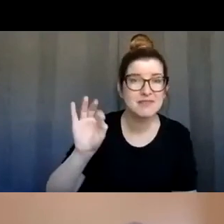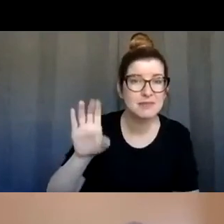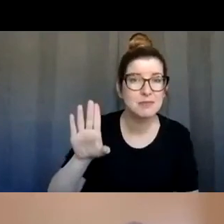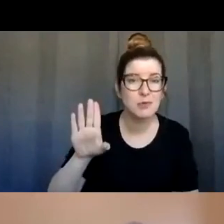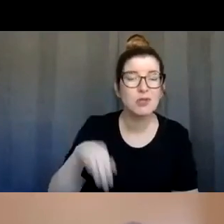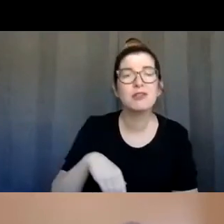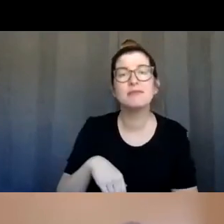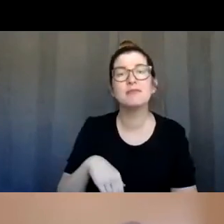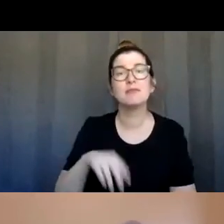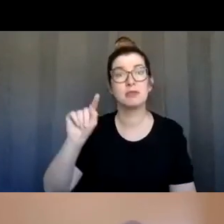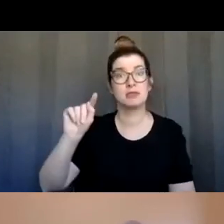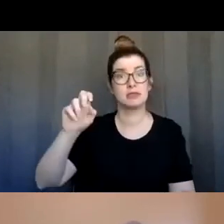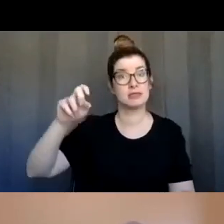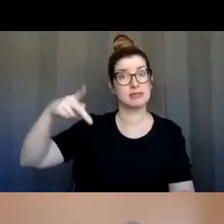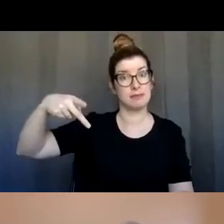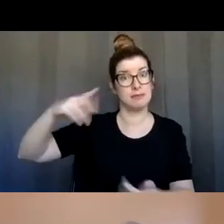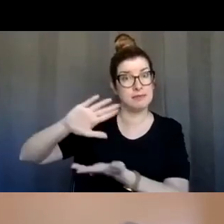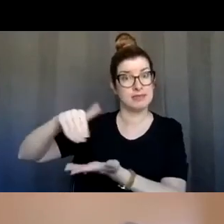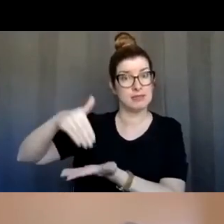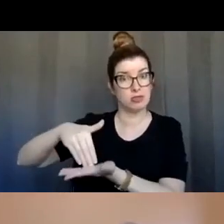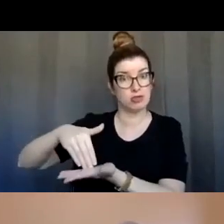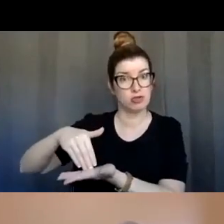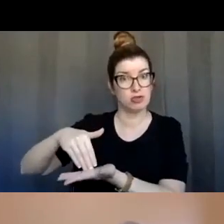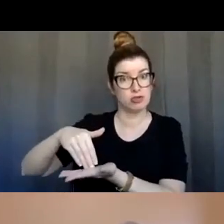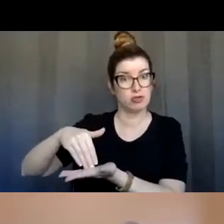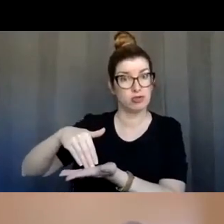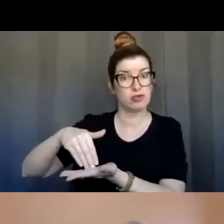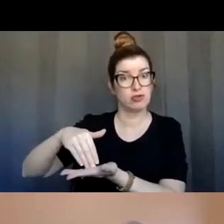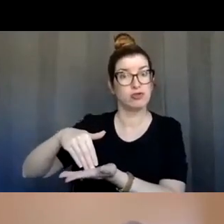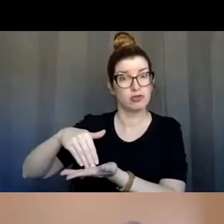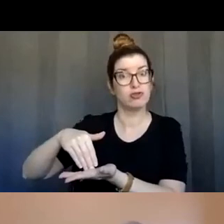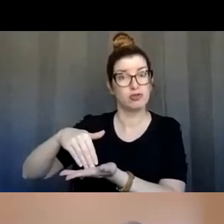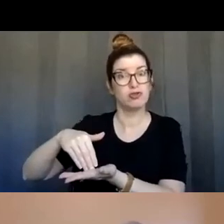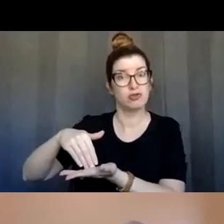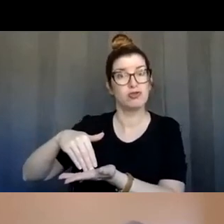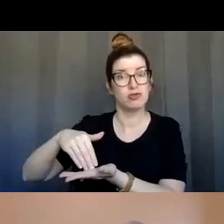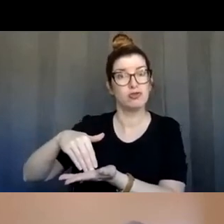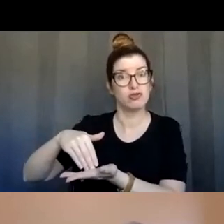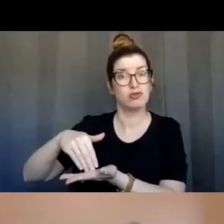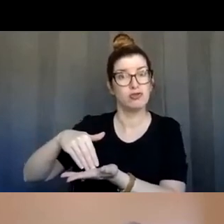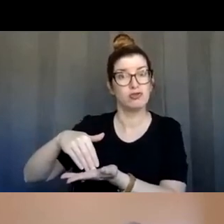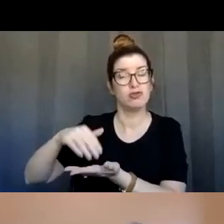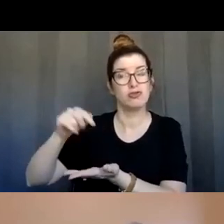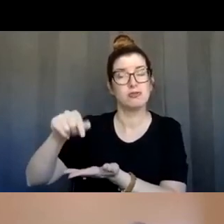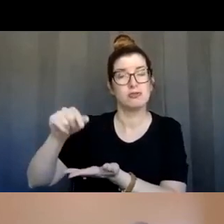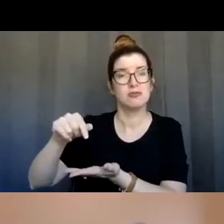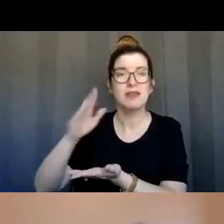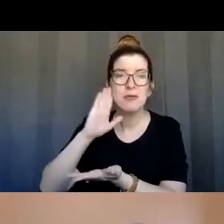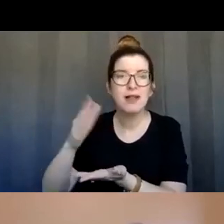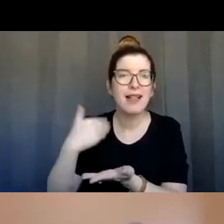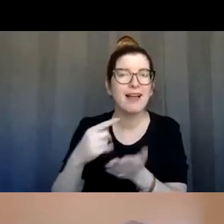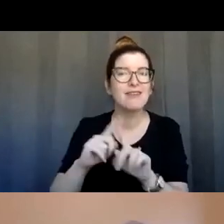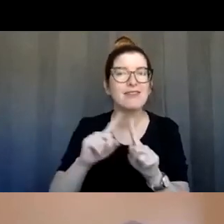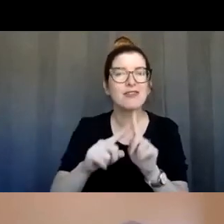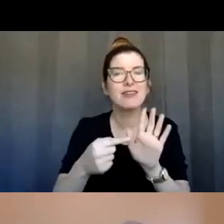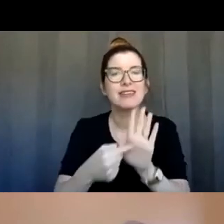The TEP Center is going to be a lot. It's really going to be a lot. It's going to have exhibits of what happened